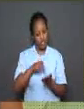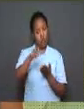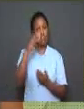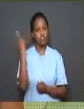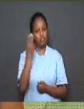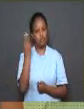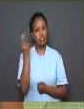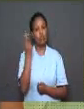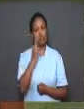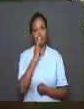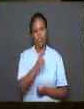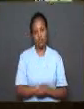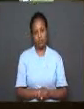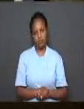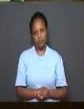of democracy?